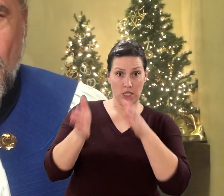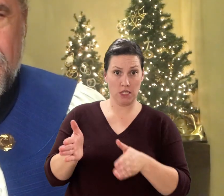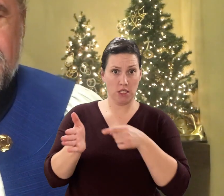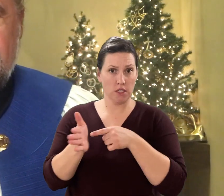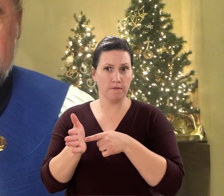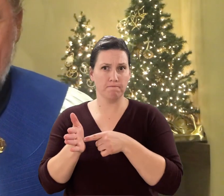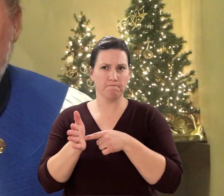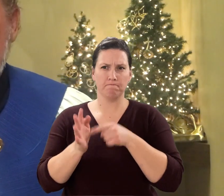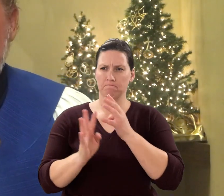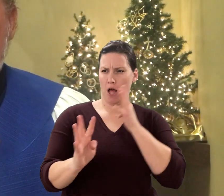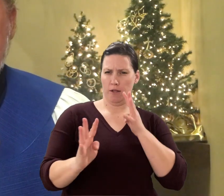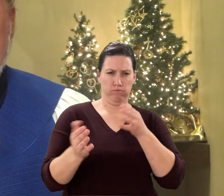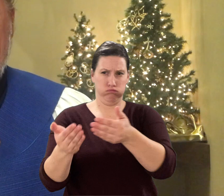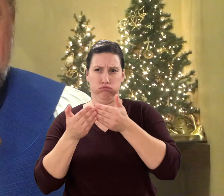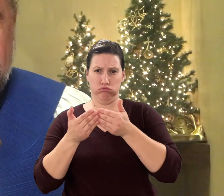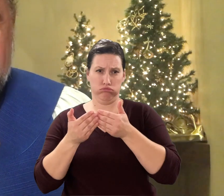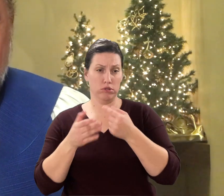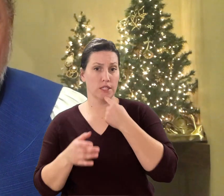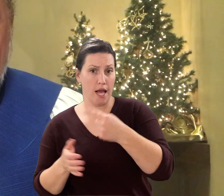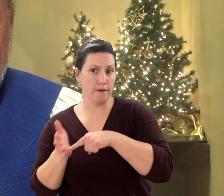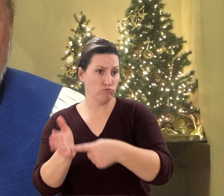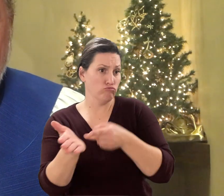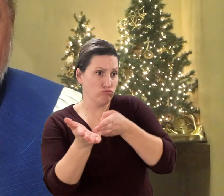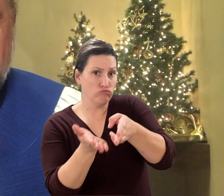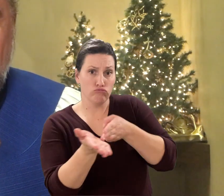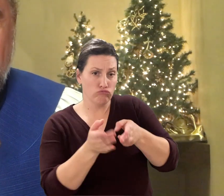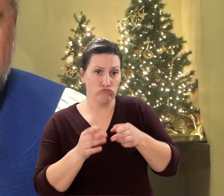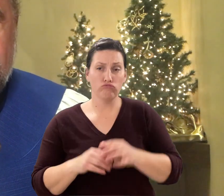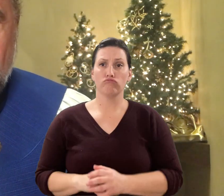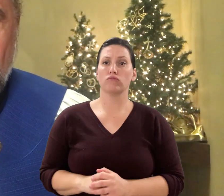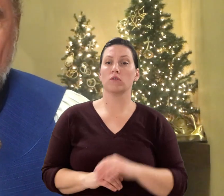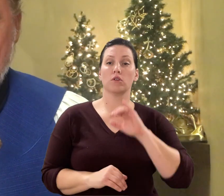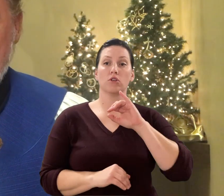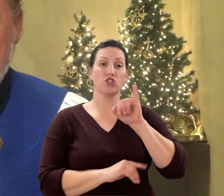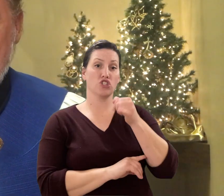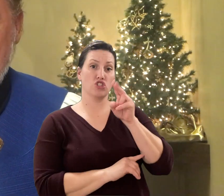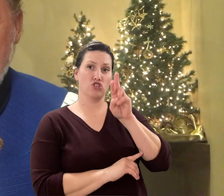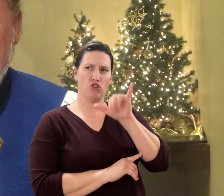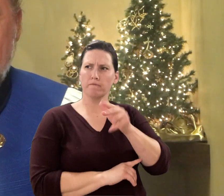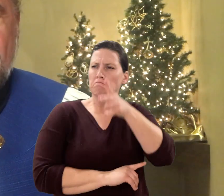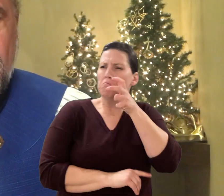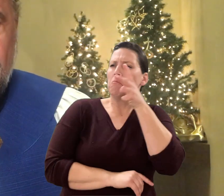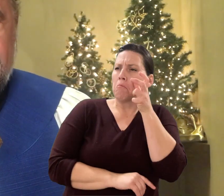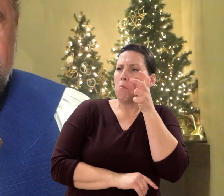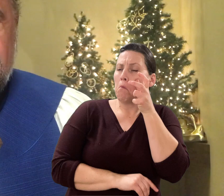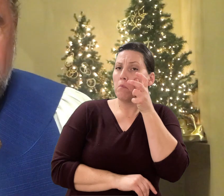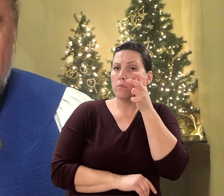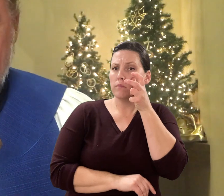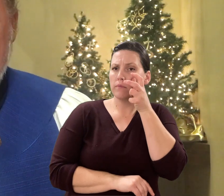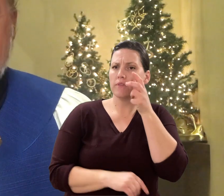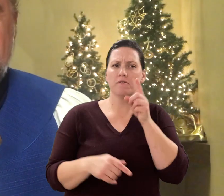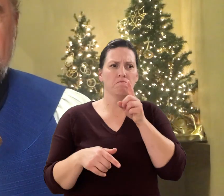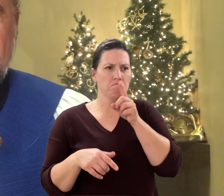of witnesses come forward to testify that something is true. The jury listens to